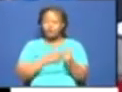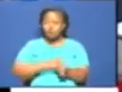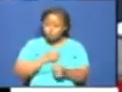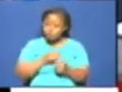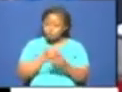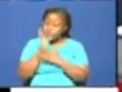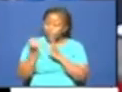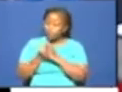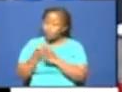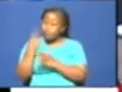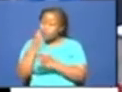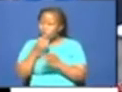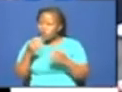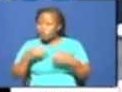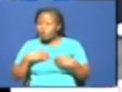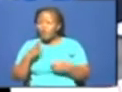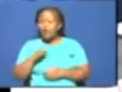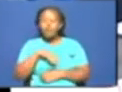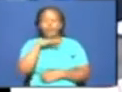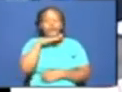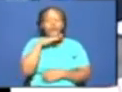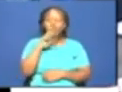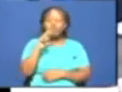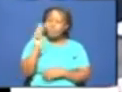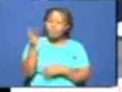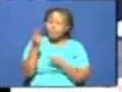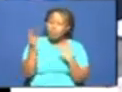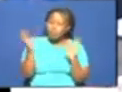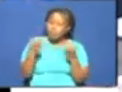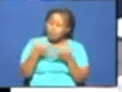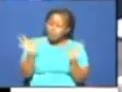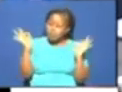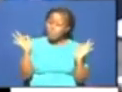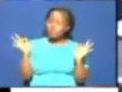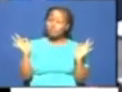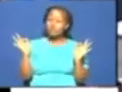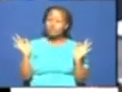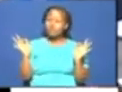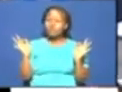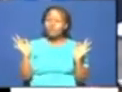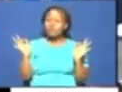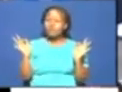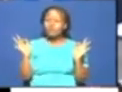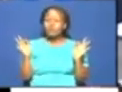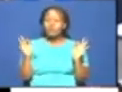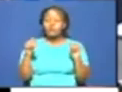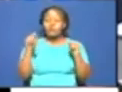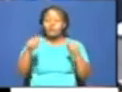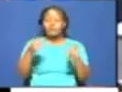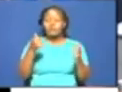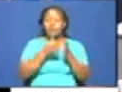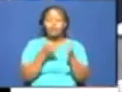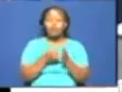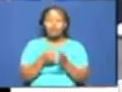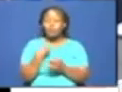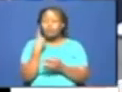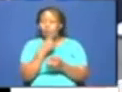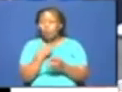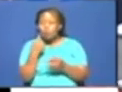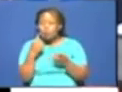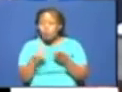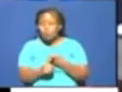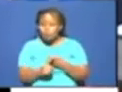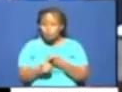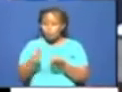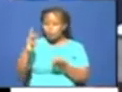heroes of the second liberation. These include Kenneth Nyindo